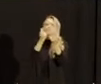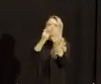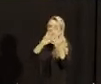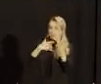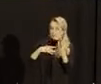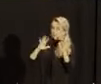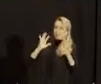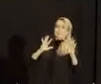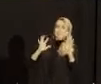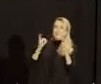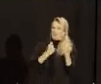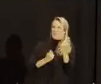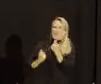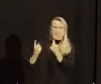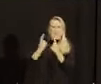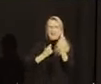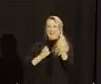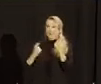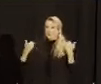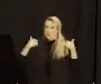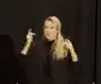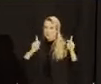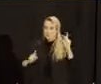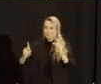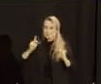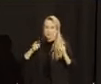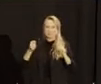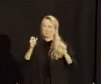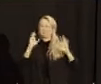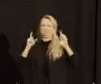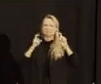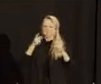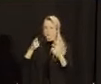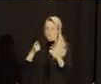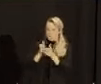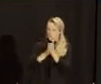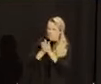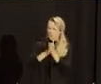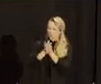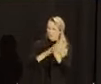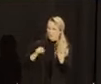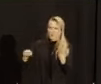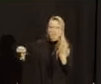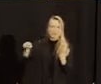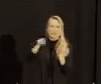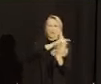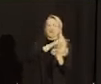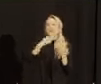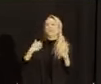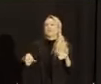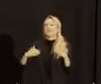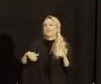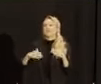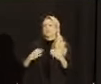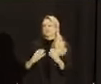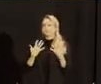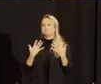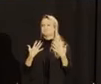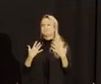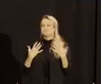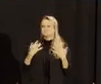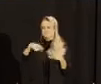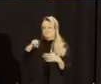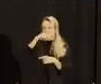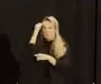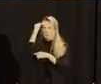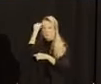that youth and young adults and families are connected and getting the services and supports that they